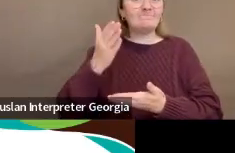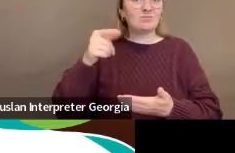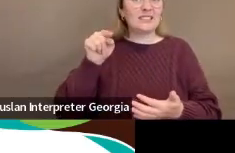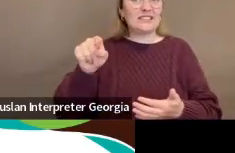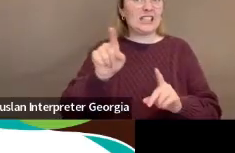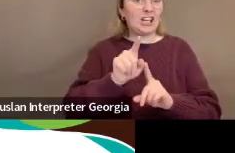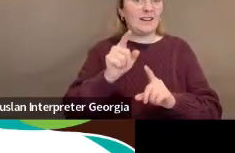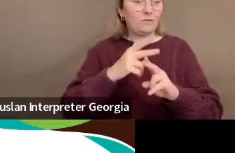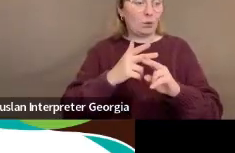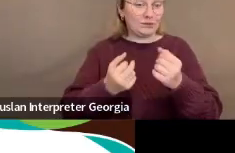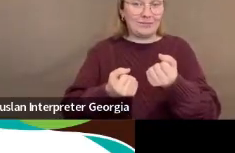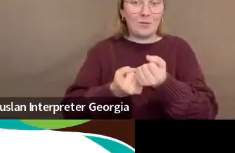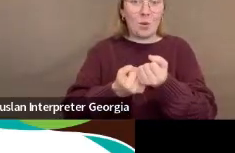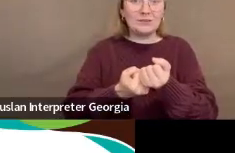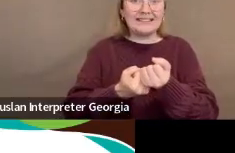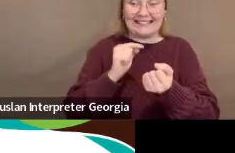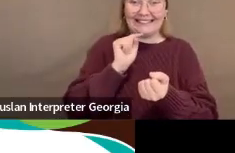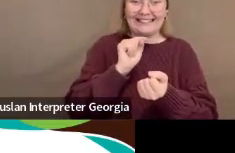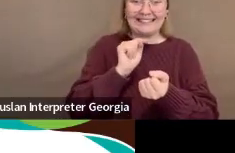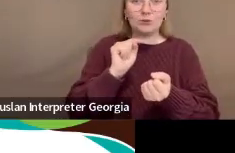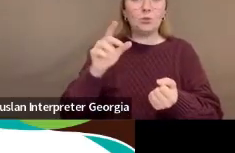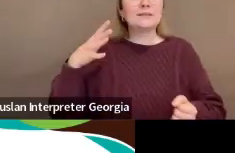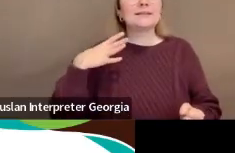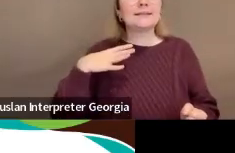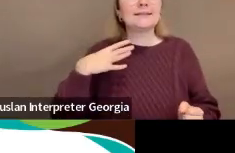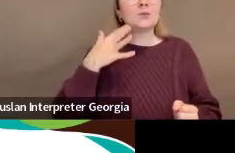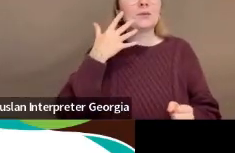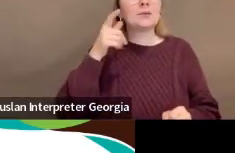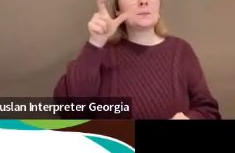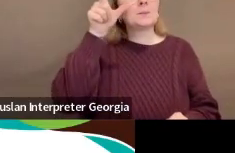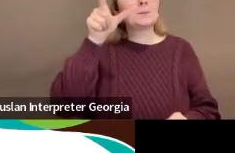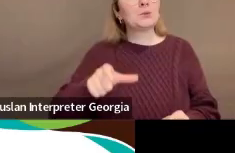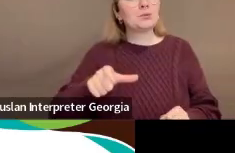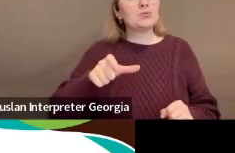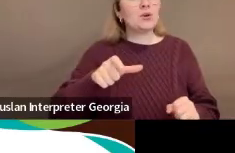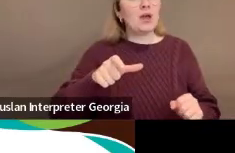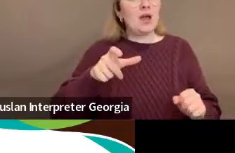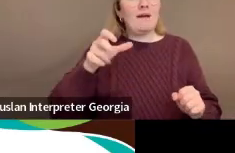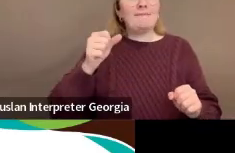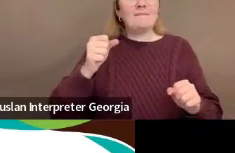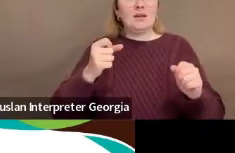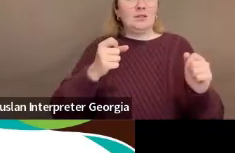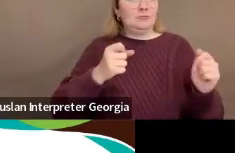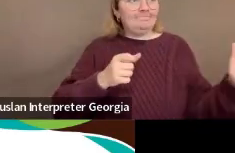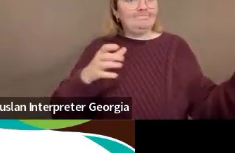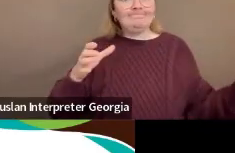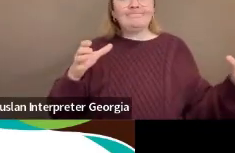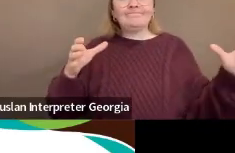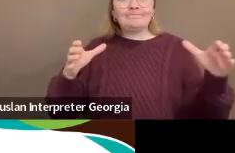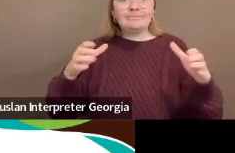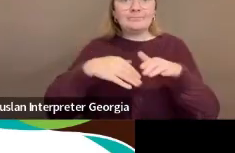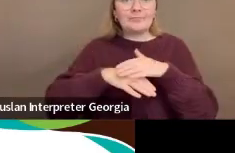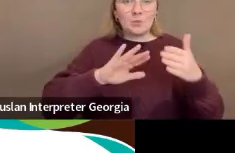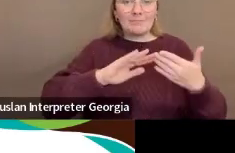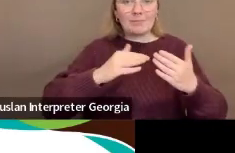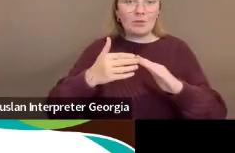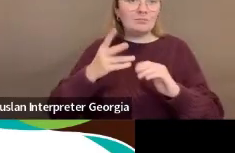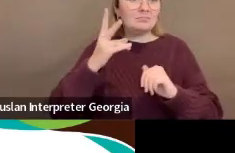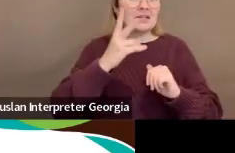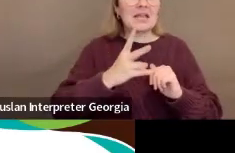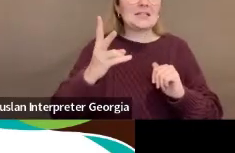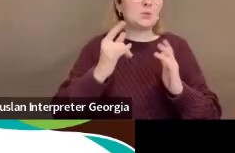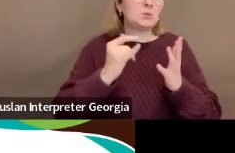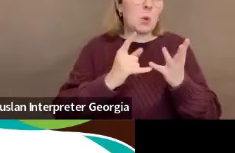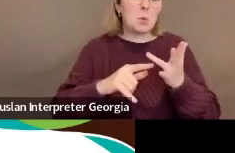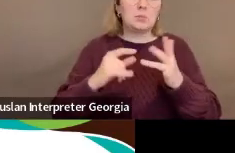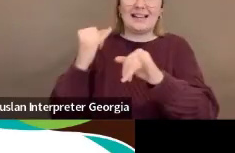The supports that are required when a person is brought into the community. So again, the alternative